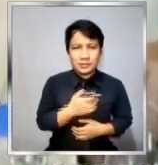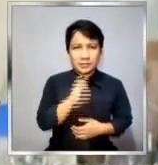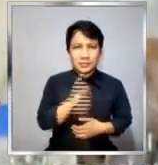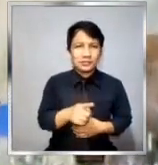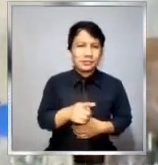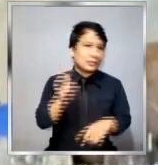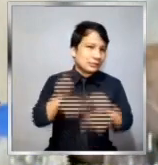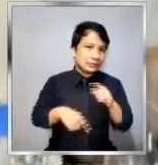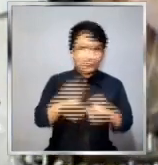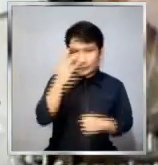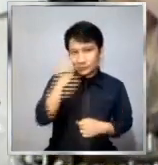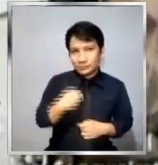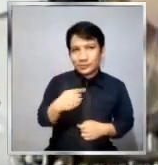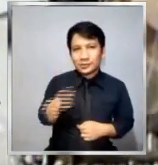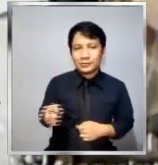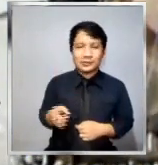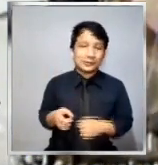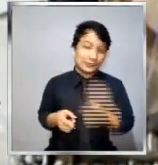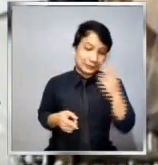sir.